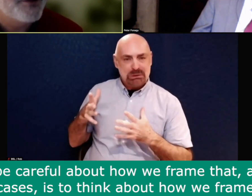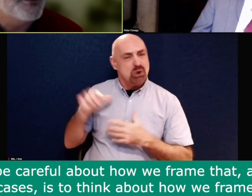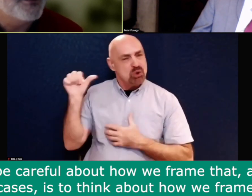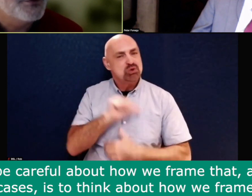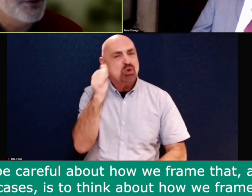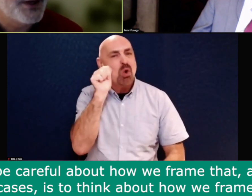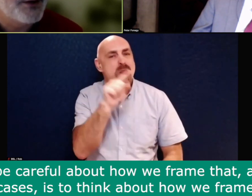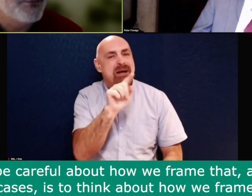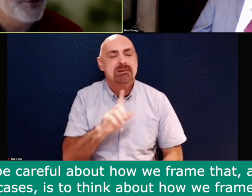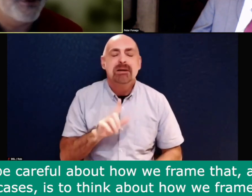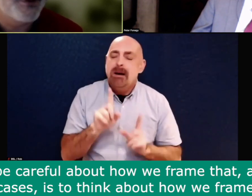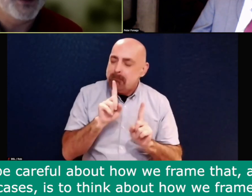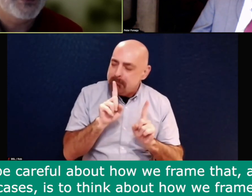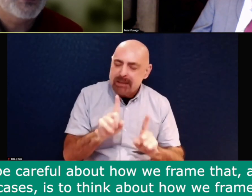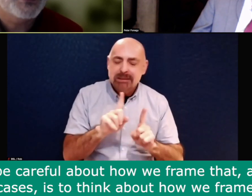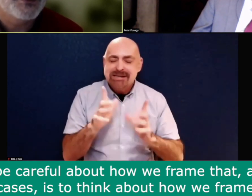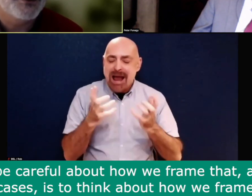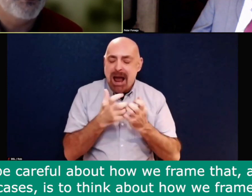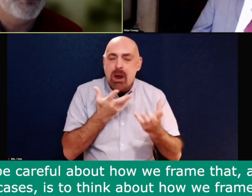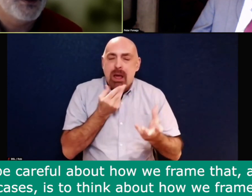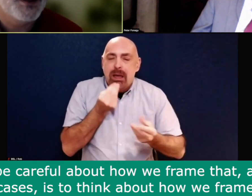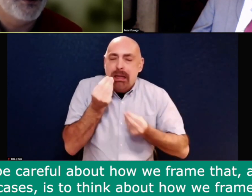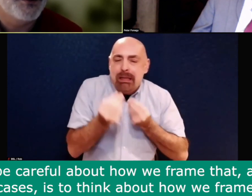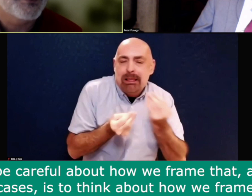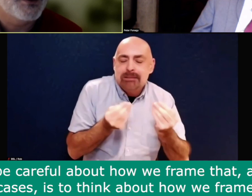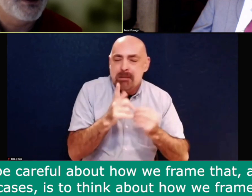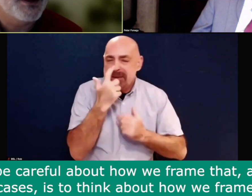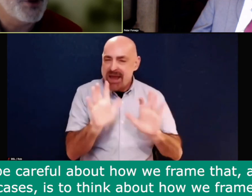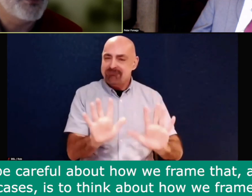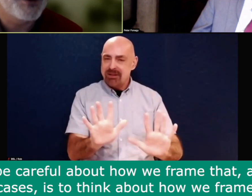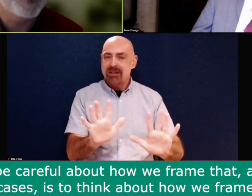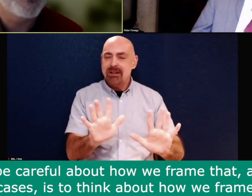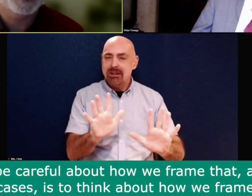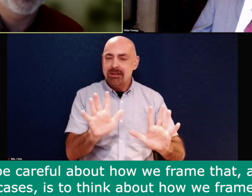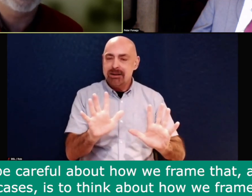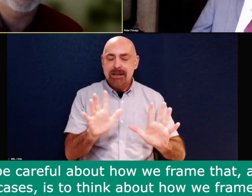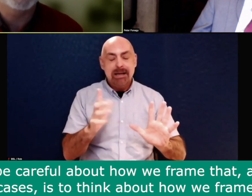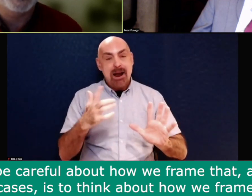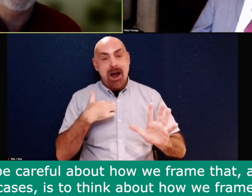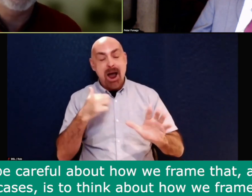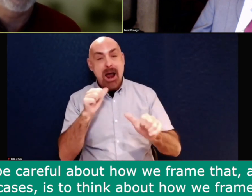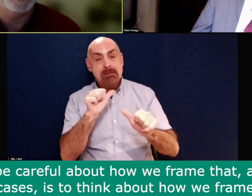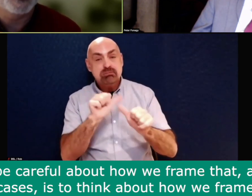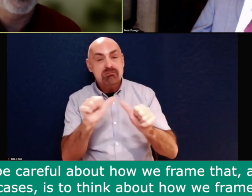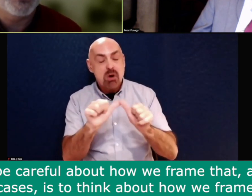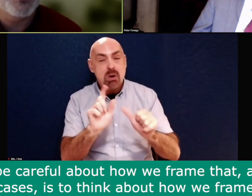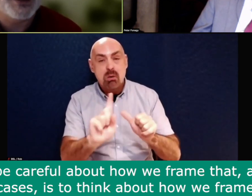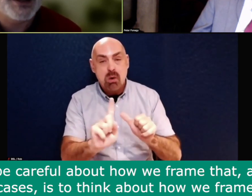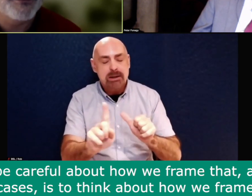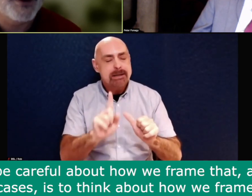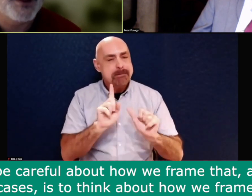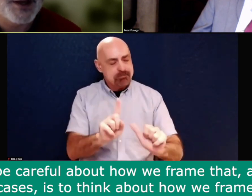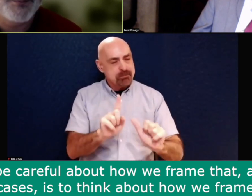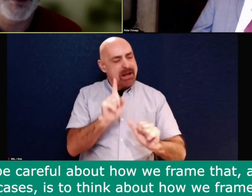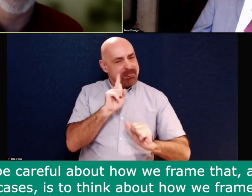have to be careful about how we frame that. And my preference, I guess, in most cases, is to think about